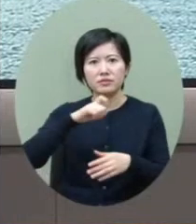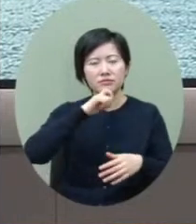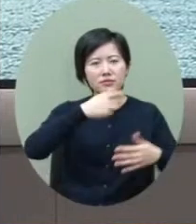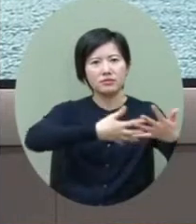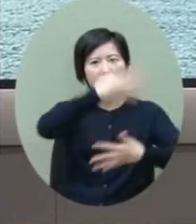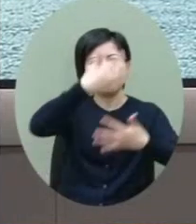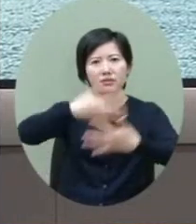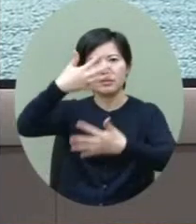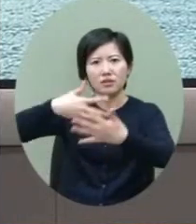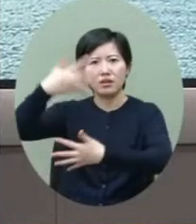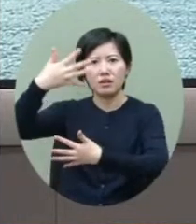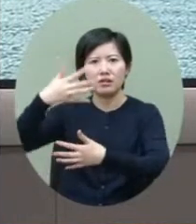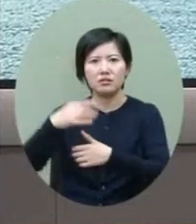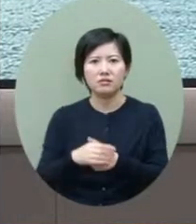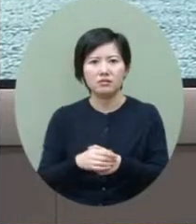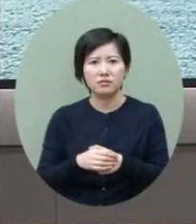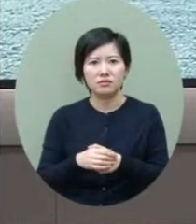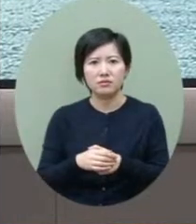And